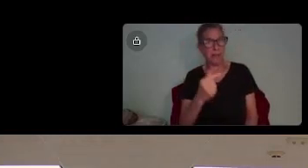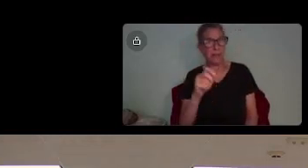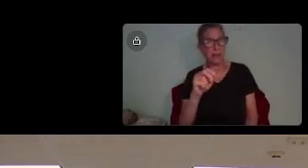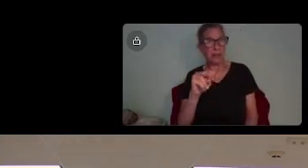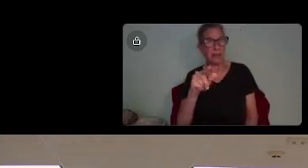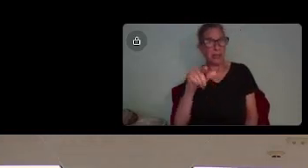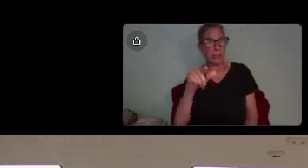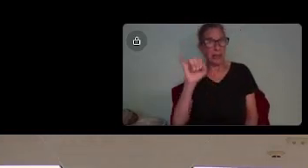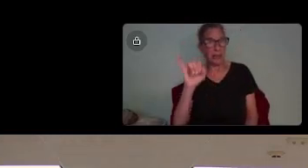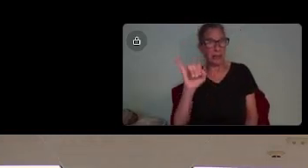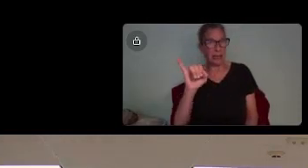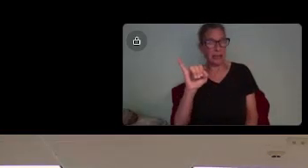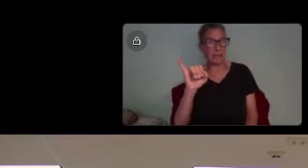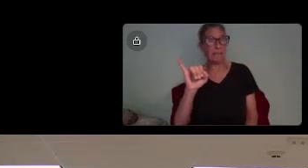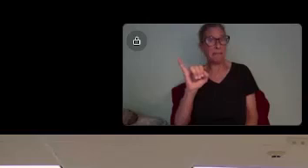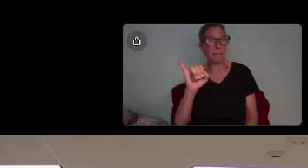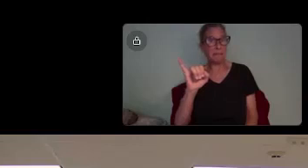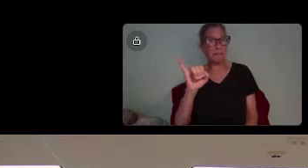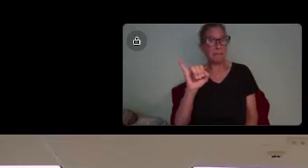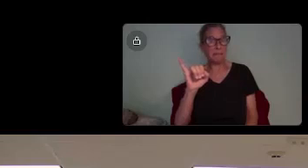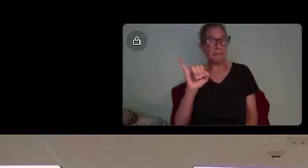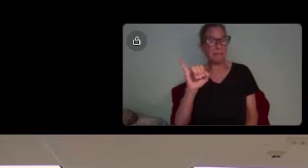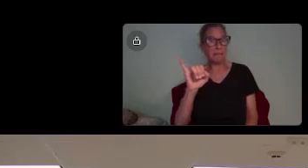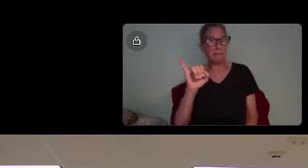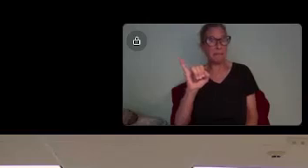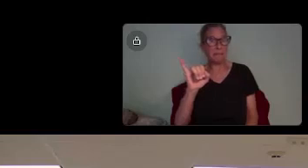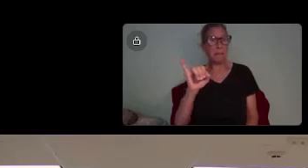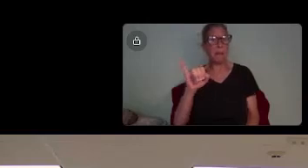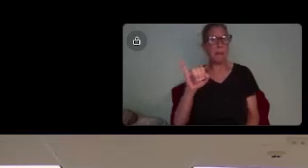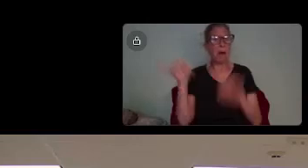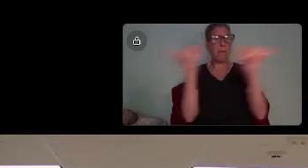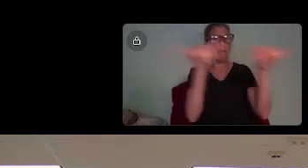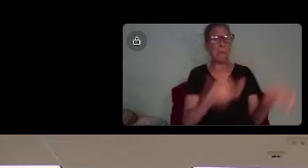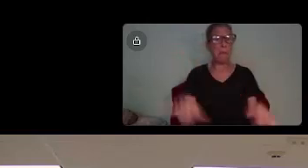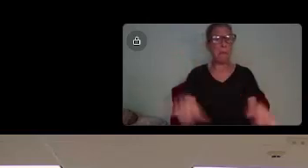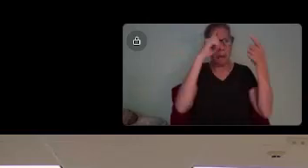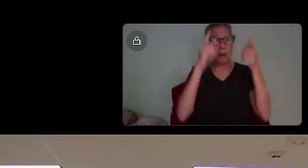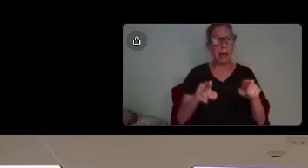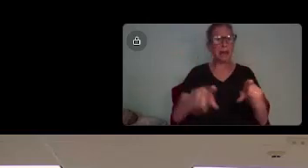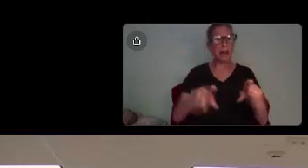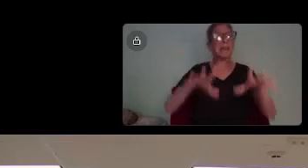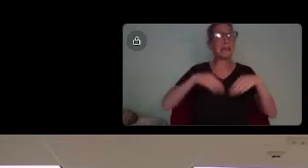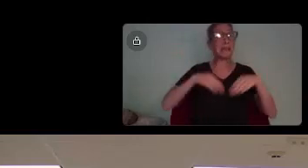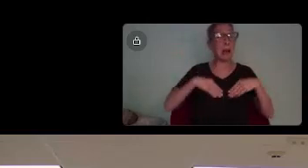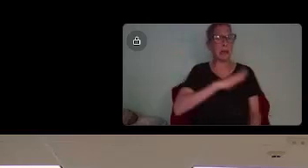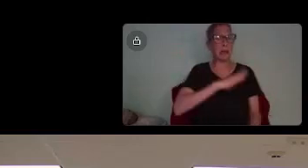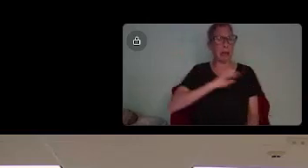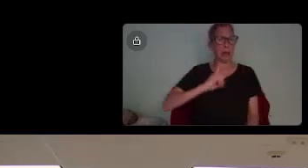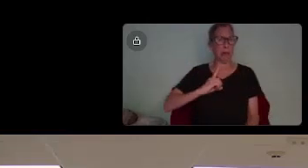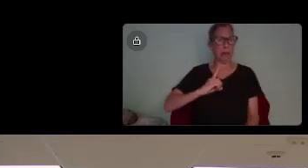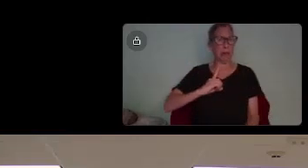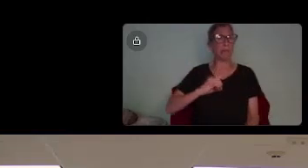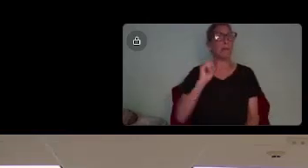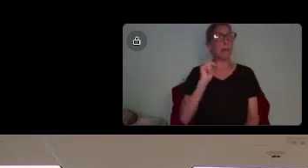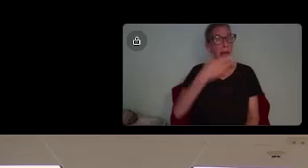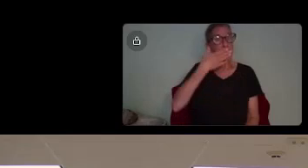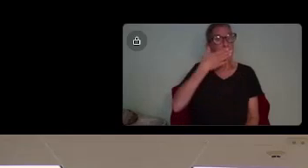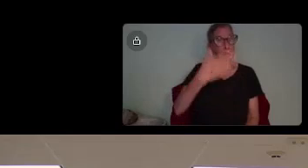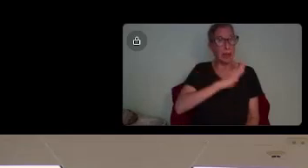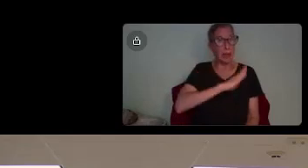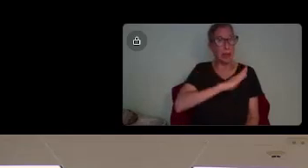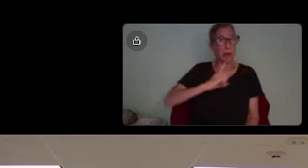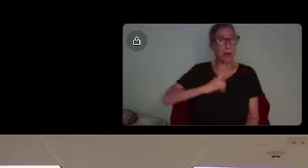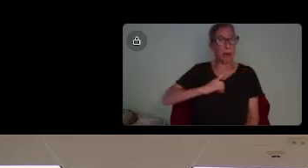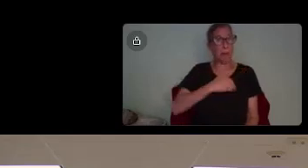I move that the unanimous decision be adopted by the full board. Okay, thank you, Board Member